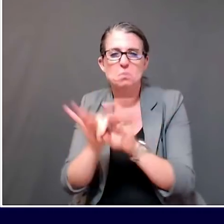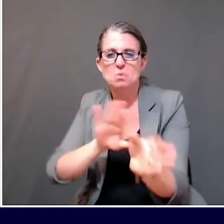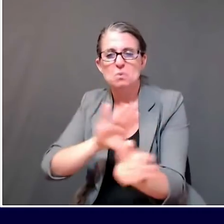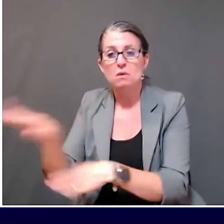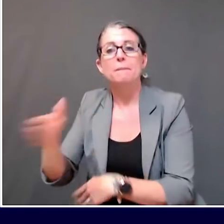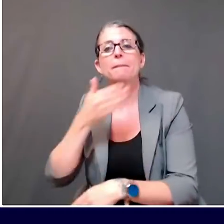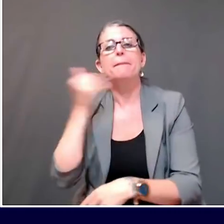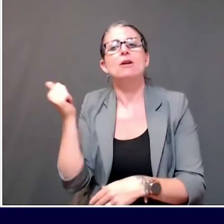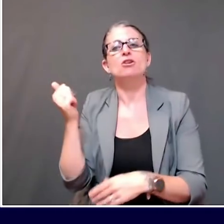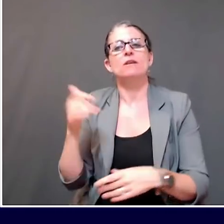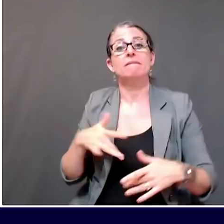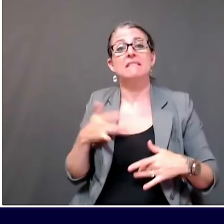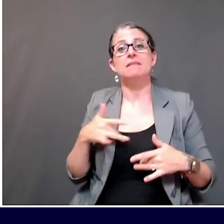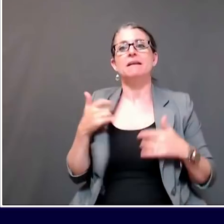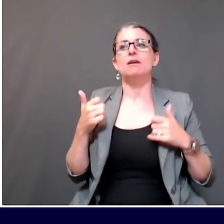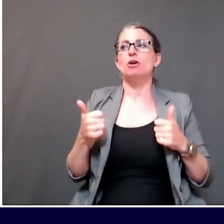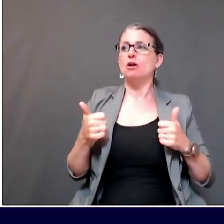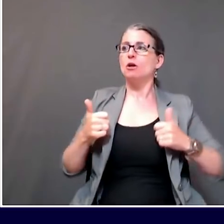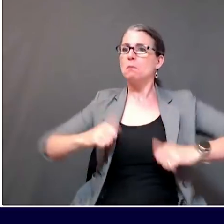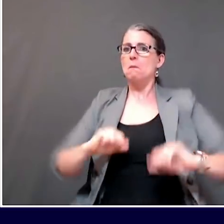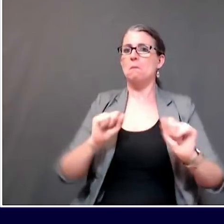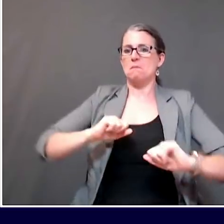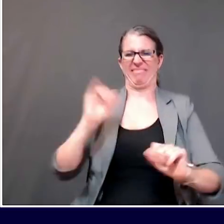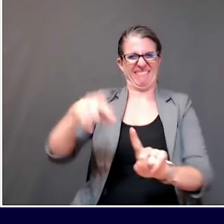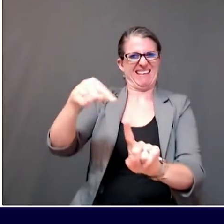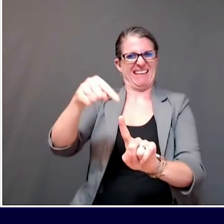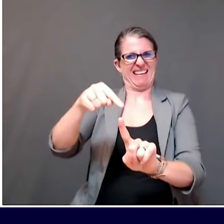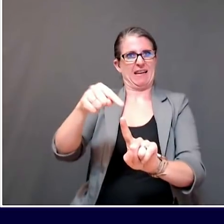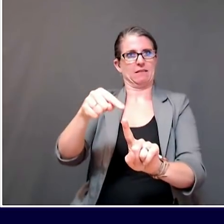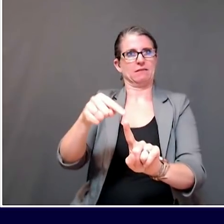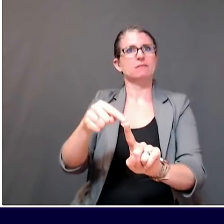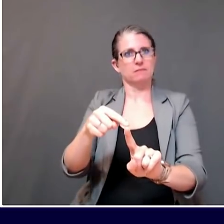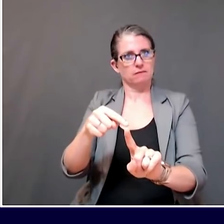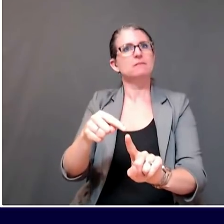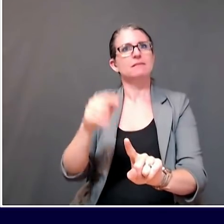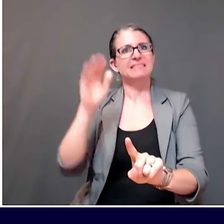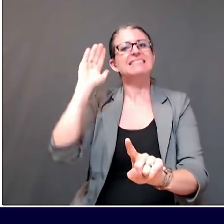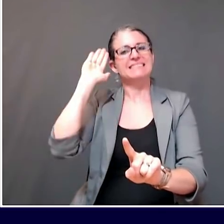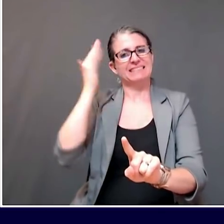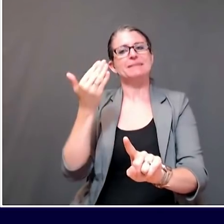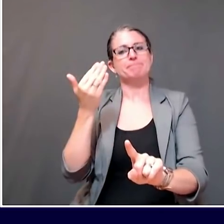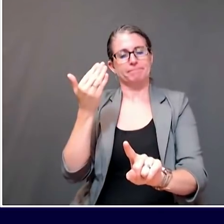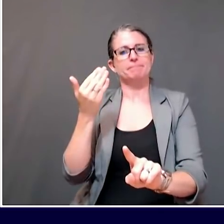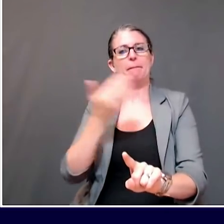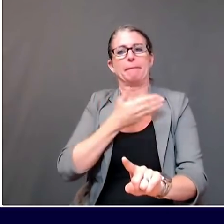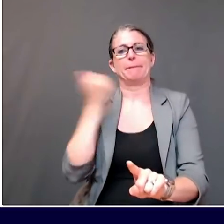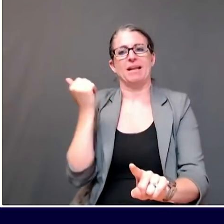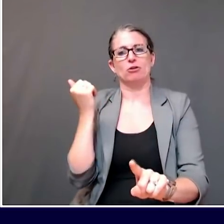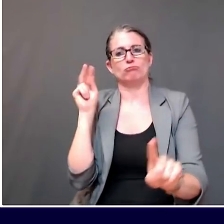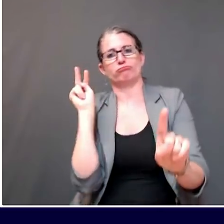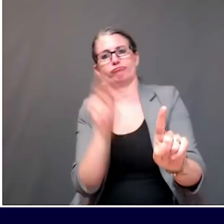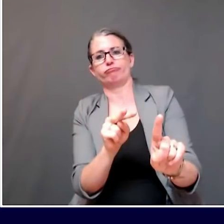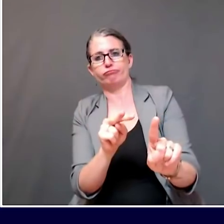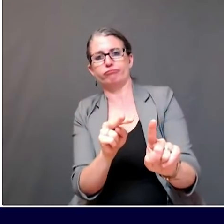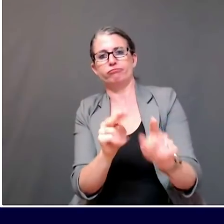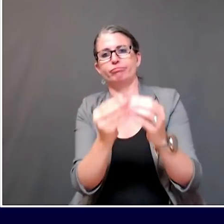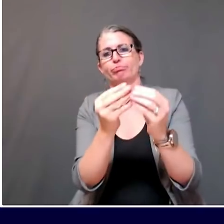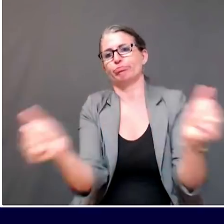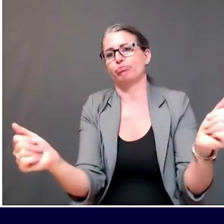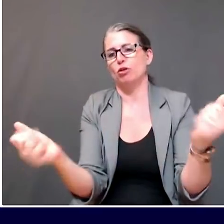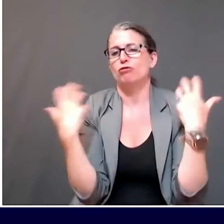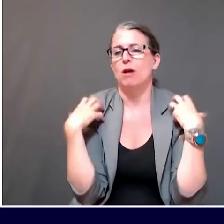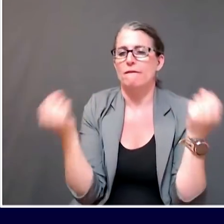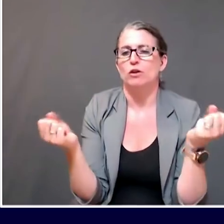approach to letting folks come into that recovered category and thus being able to rejoin their families and their workplaces.